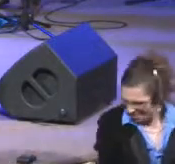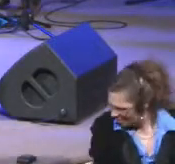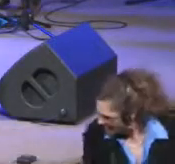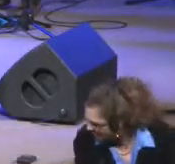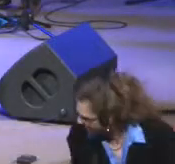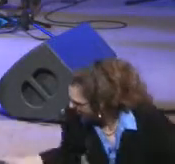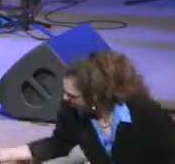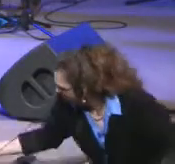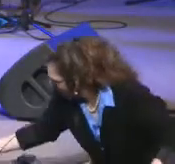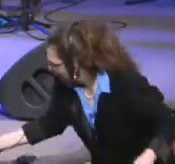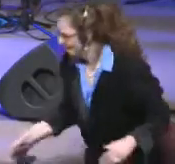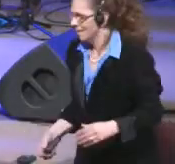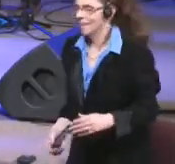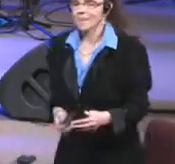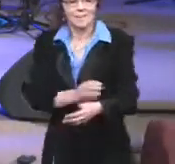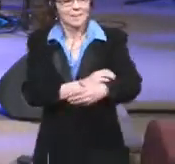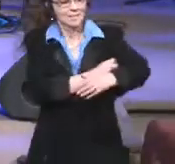Hallelujah.